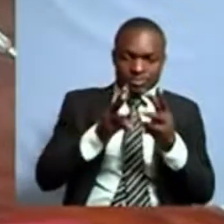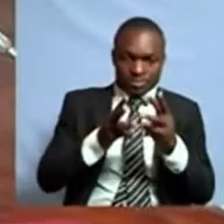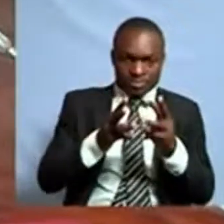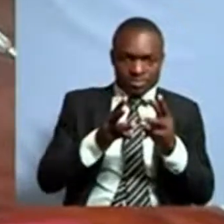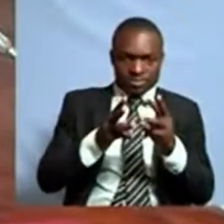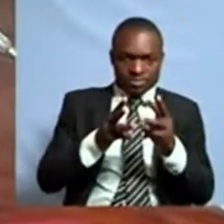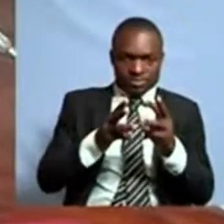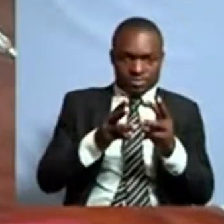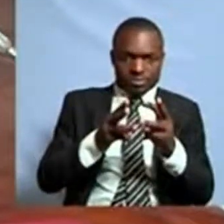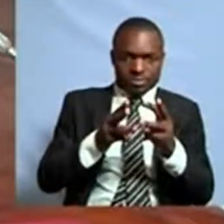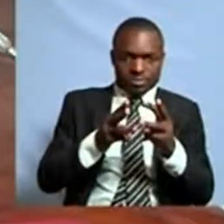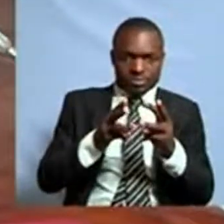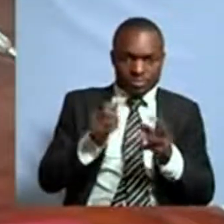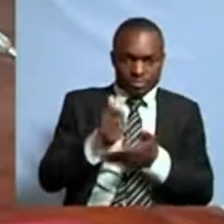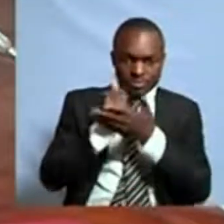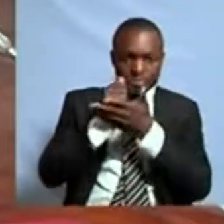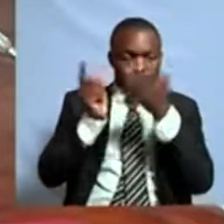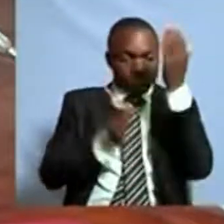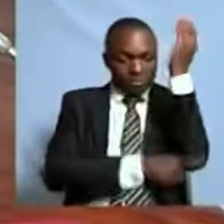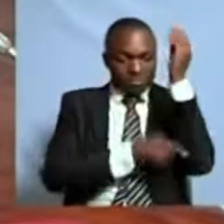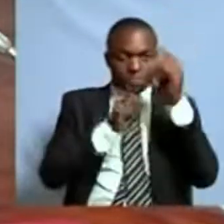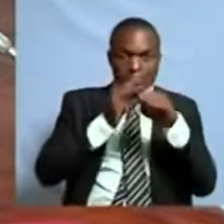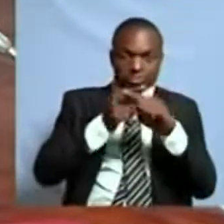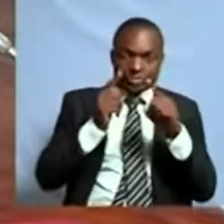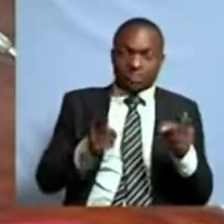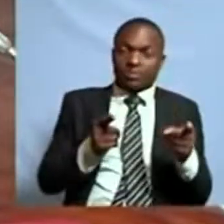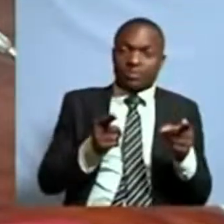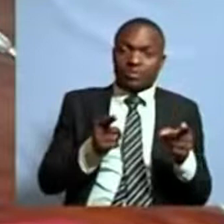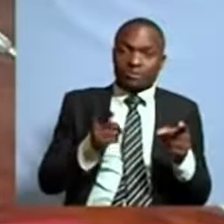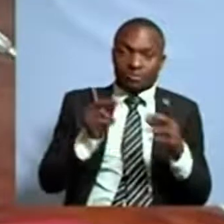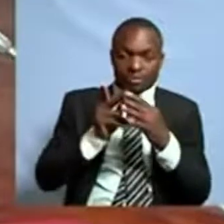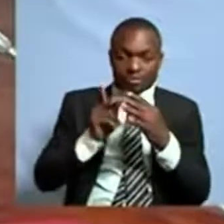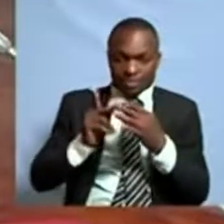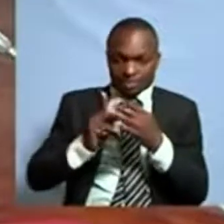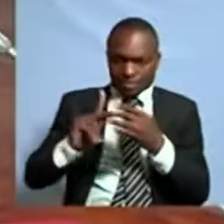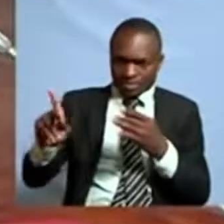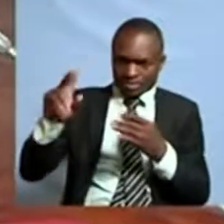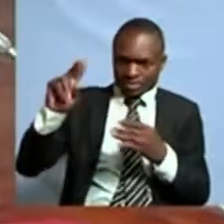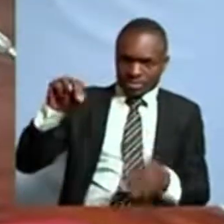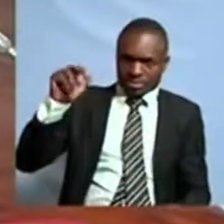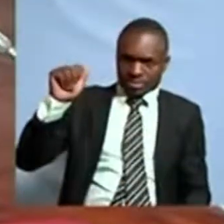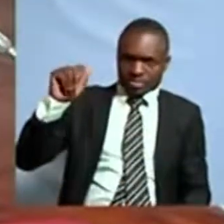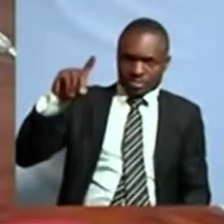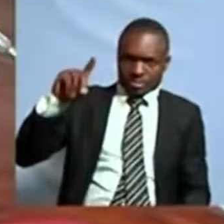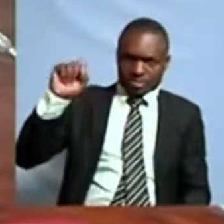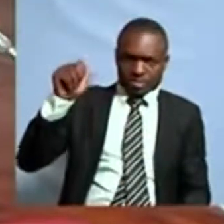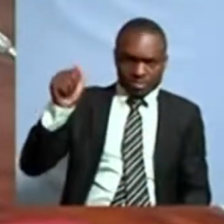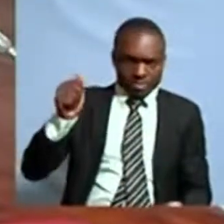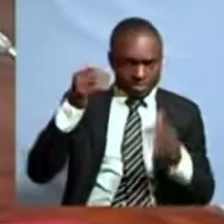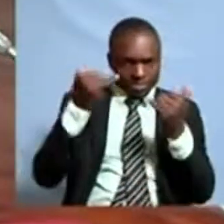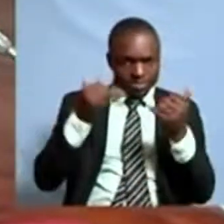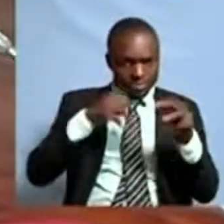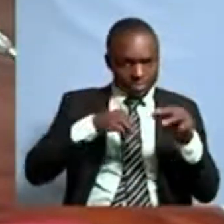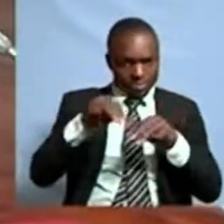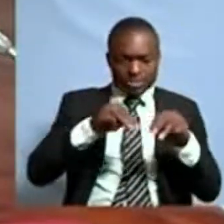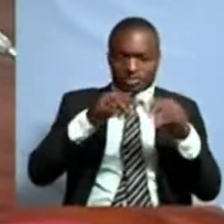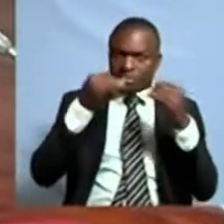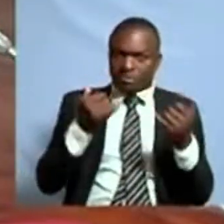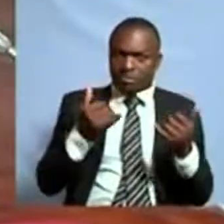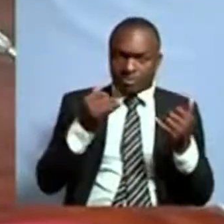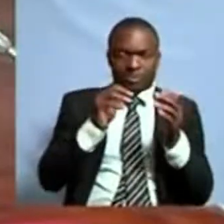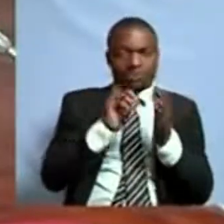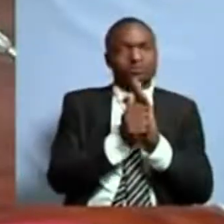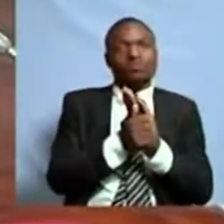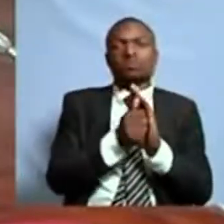penalties. But the hiccup on the part of NAPSA management currently is that the Act does